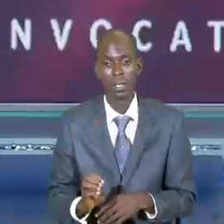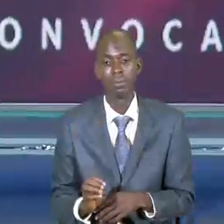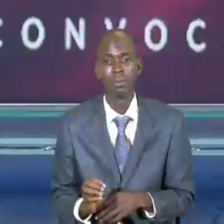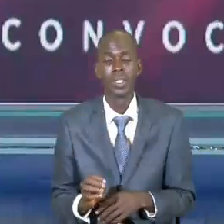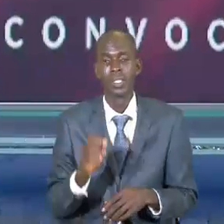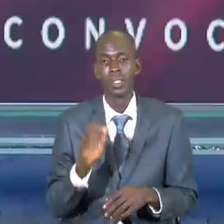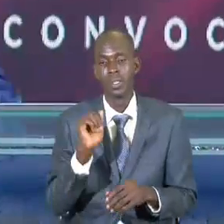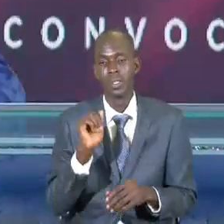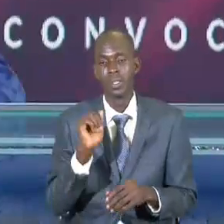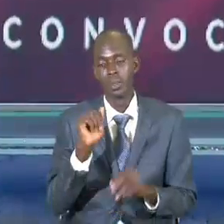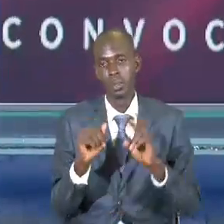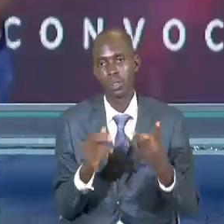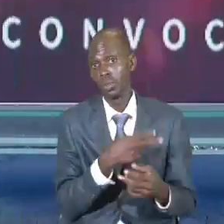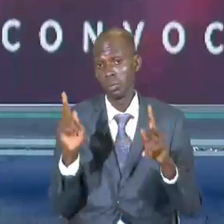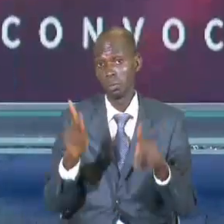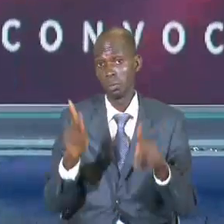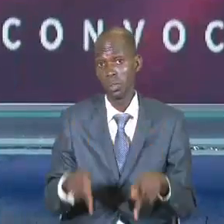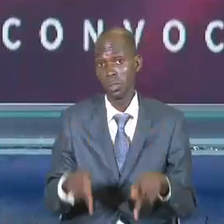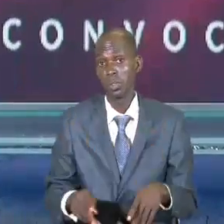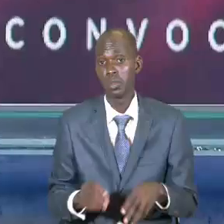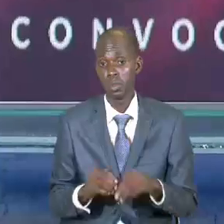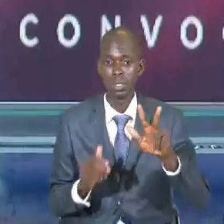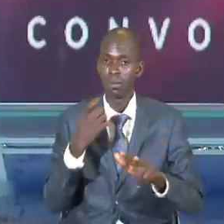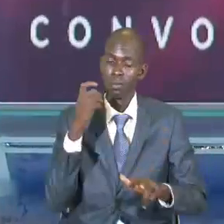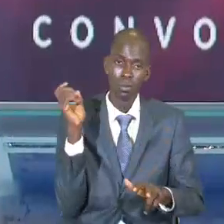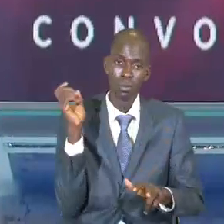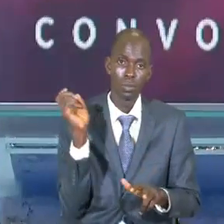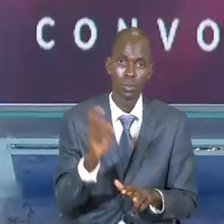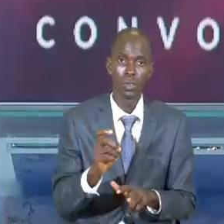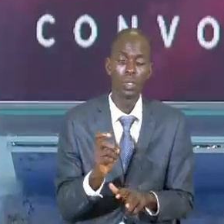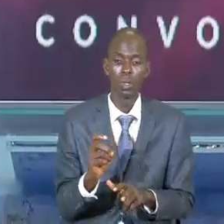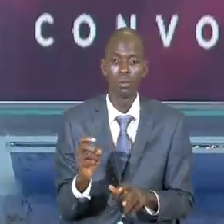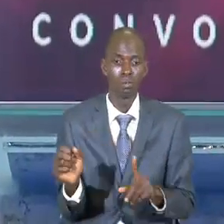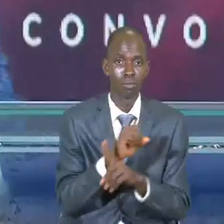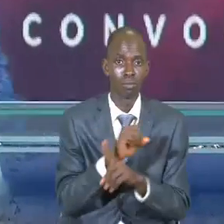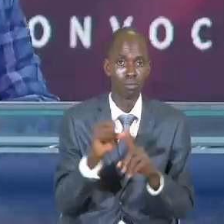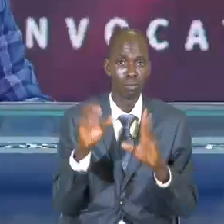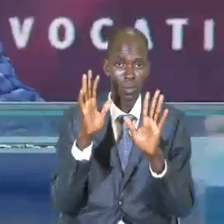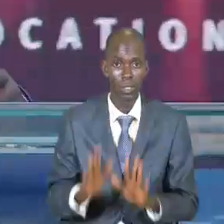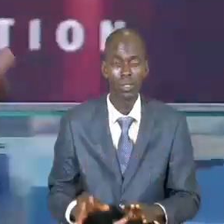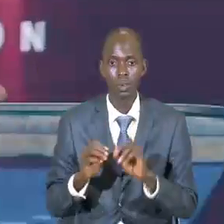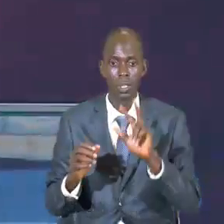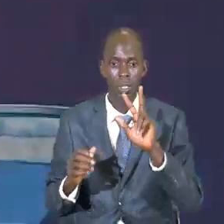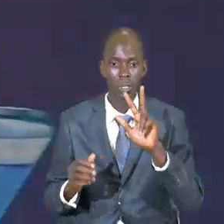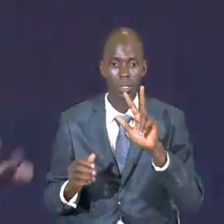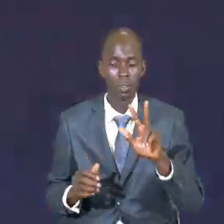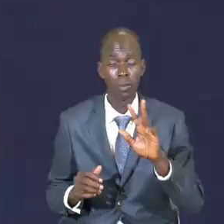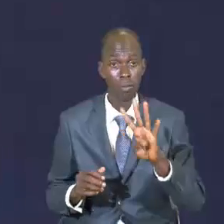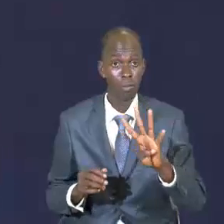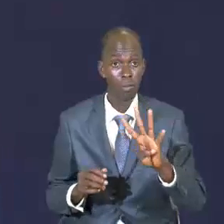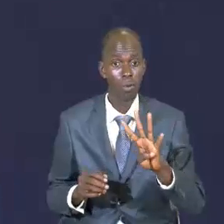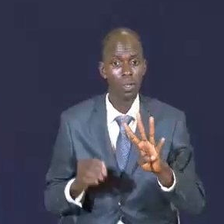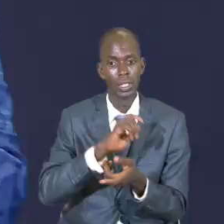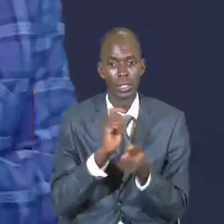charged victimizer. And number four, a changed victim. And number five, a changed